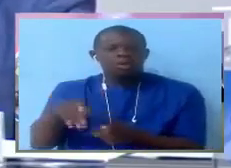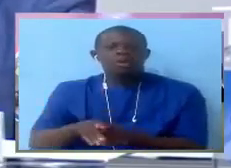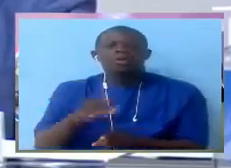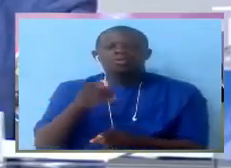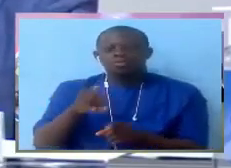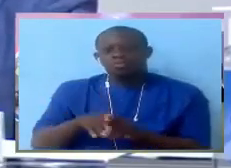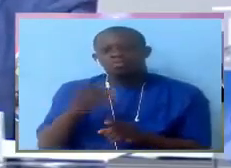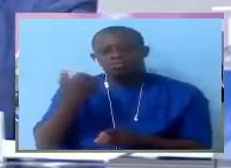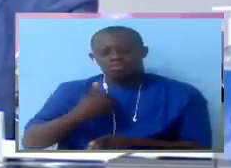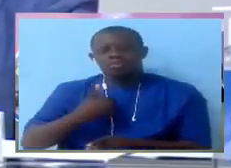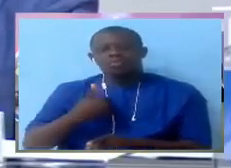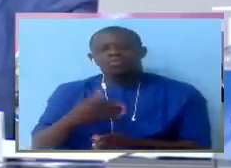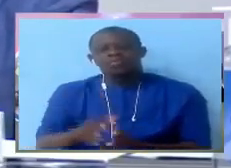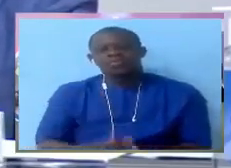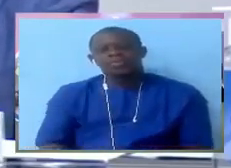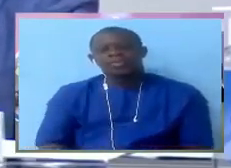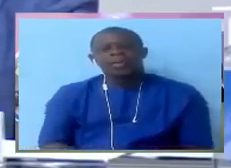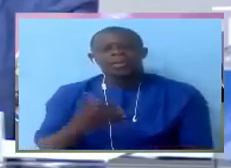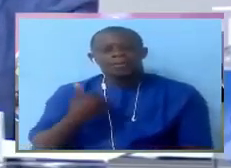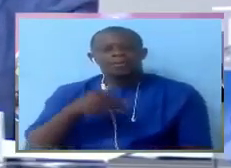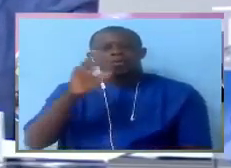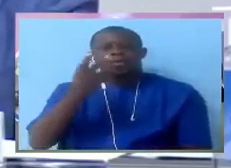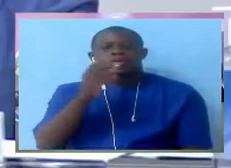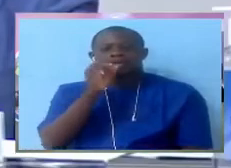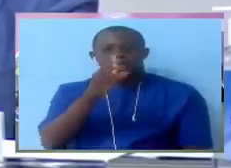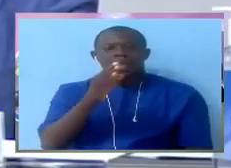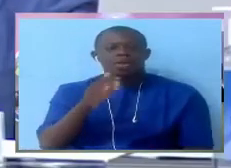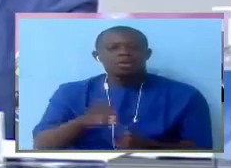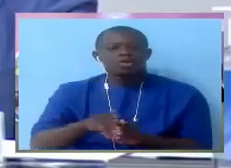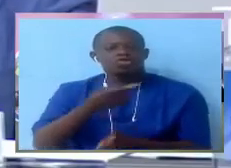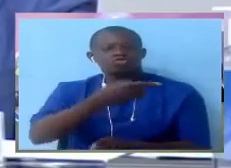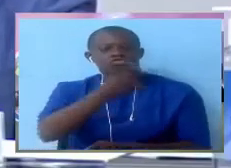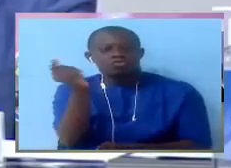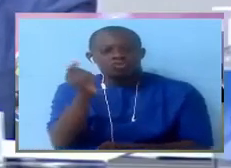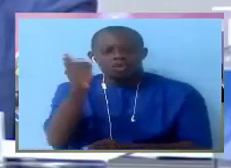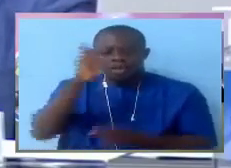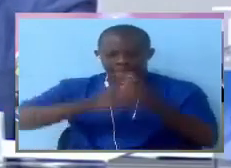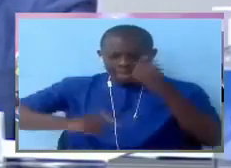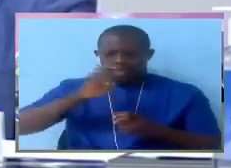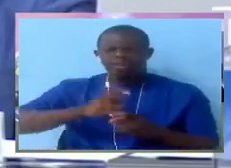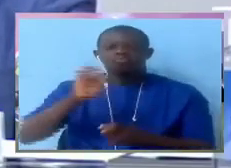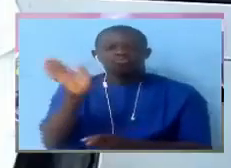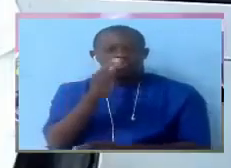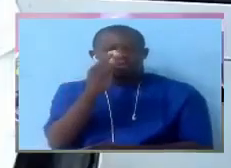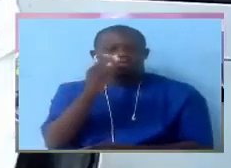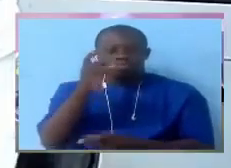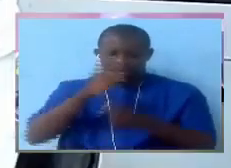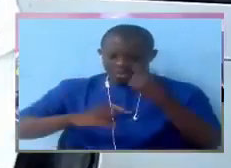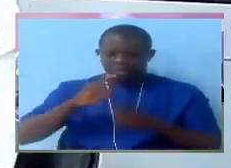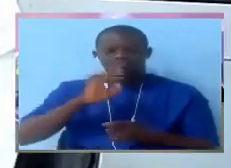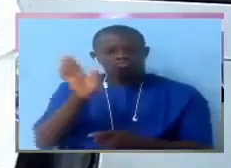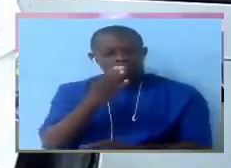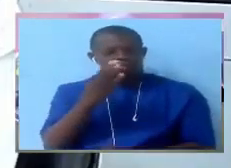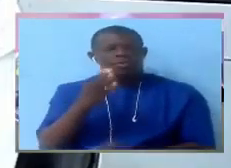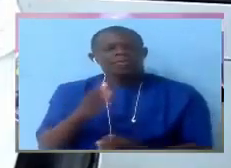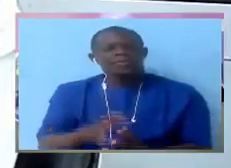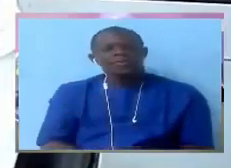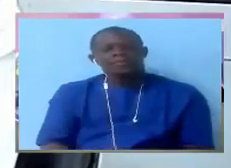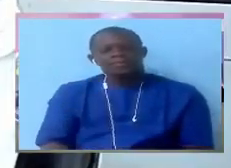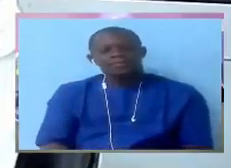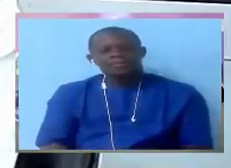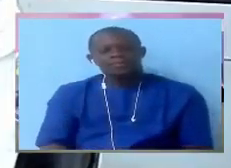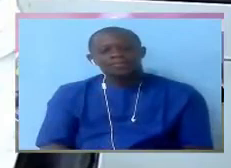You would be, people would say, Albetale Kotenke, you going again.